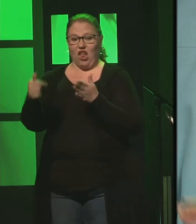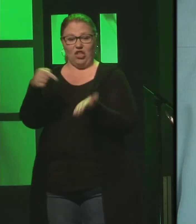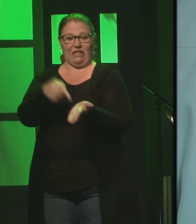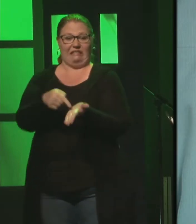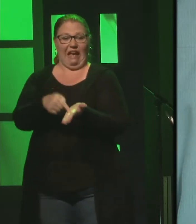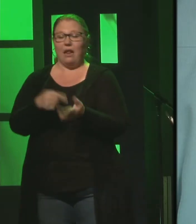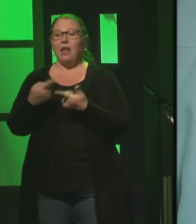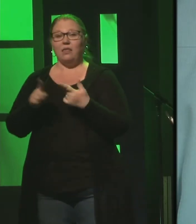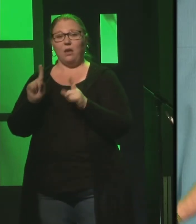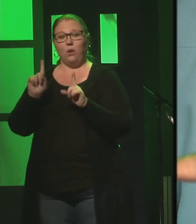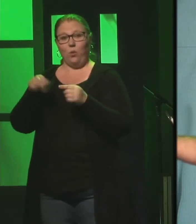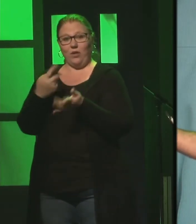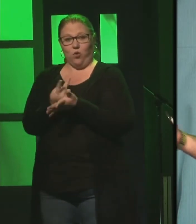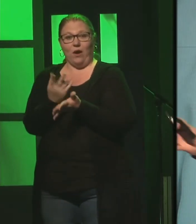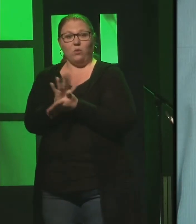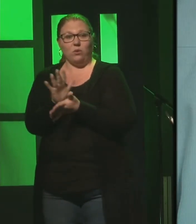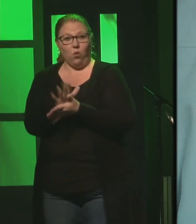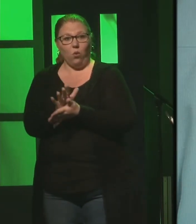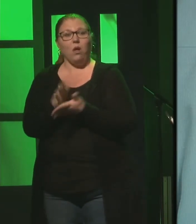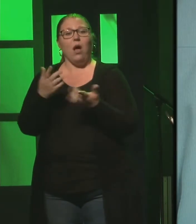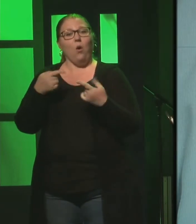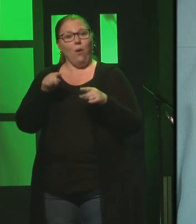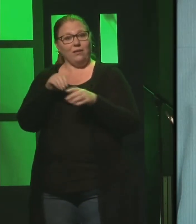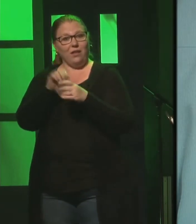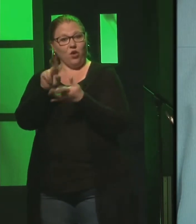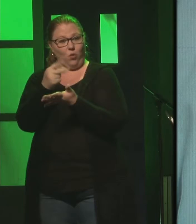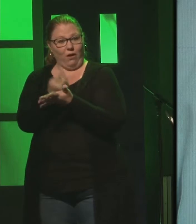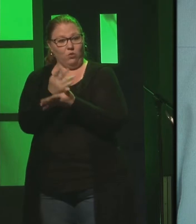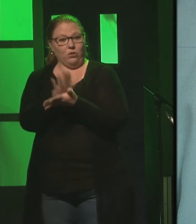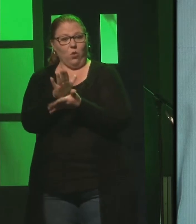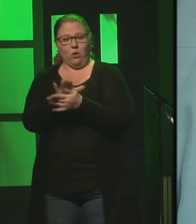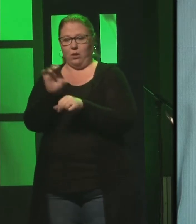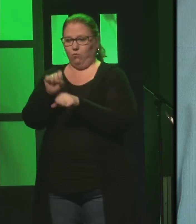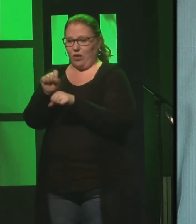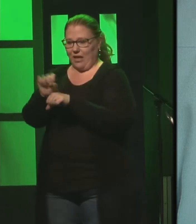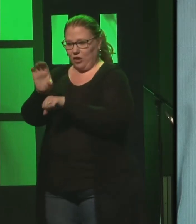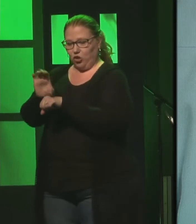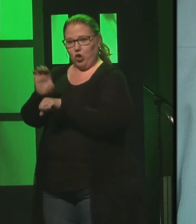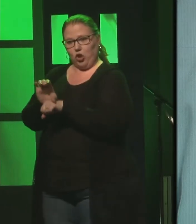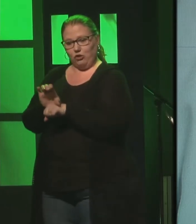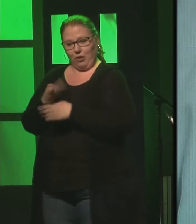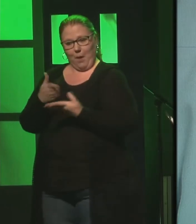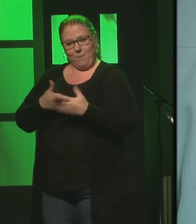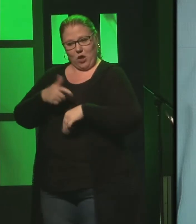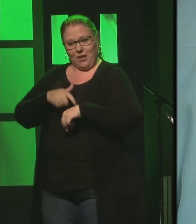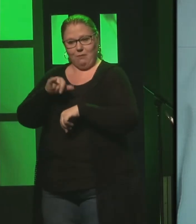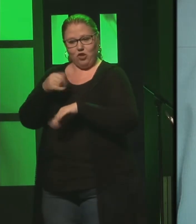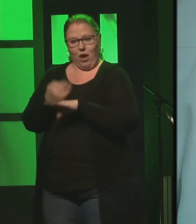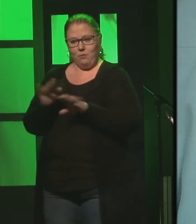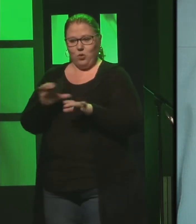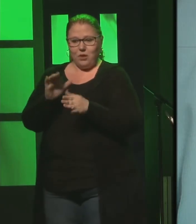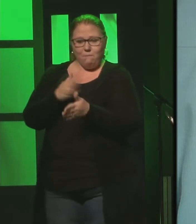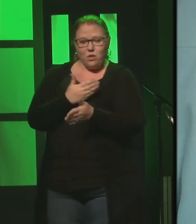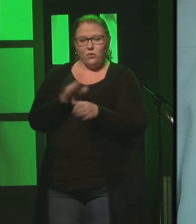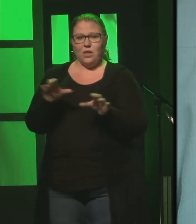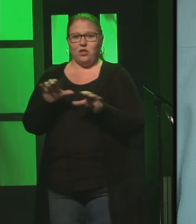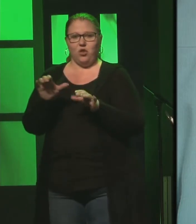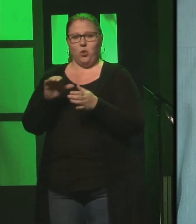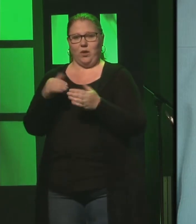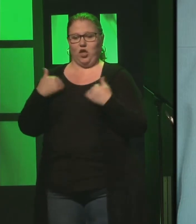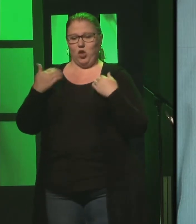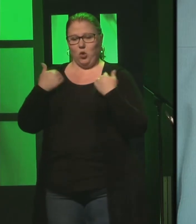to graduate school. And while I was in graduate school, I'm working at a church, a little part-time gig, doing some music, doing